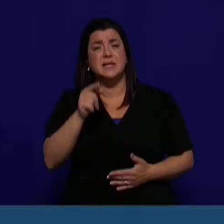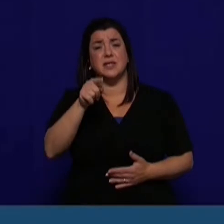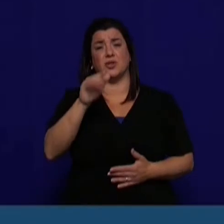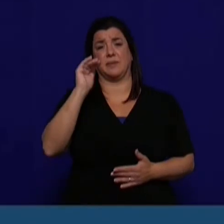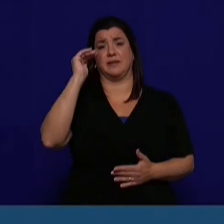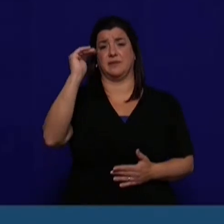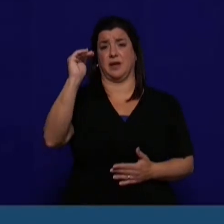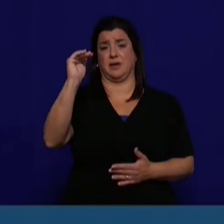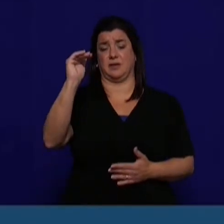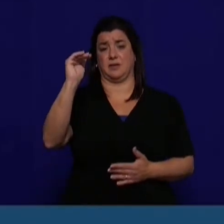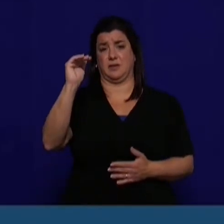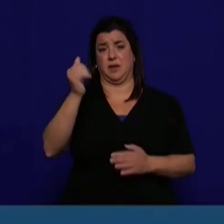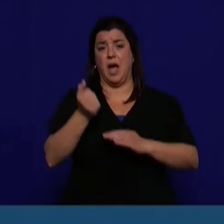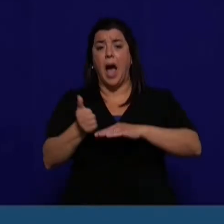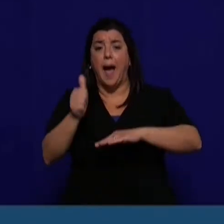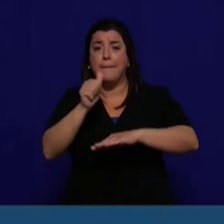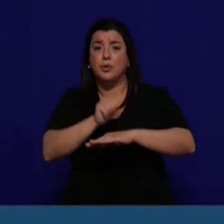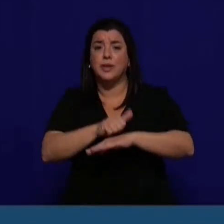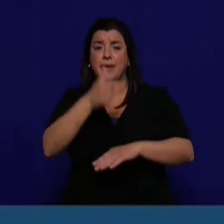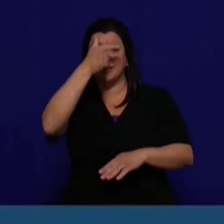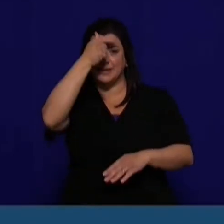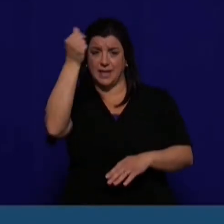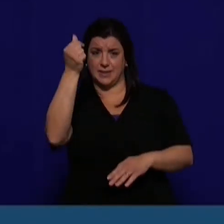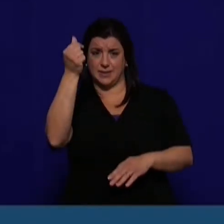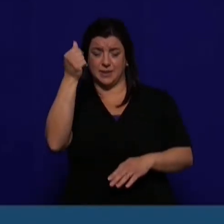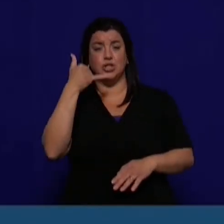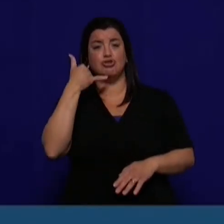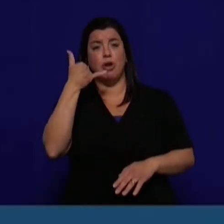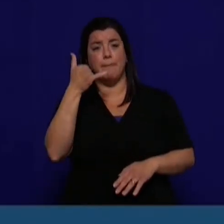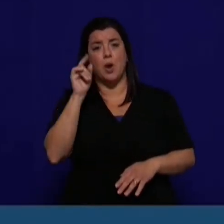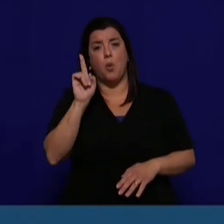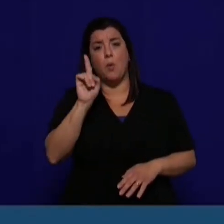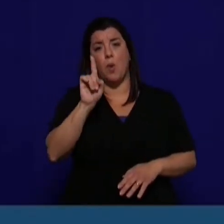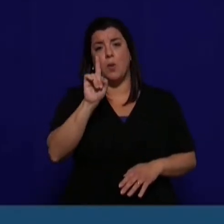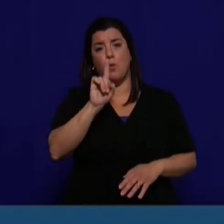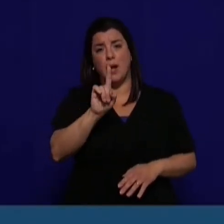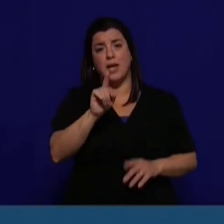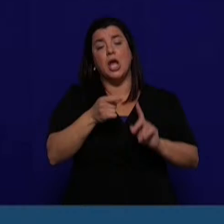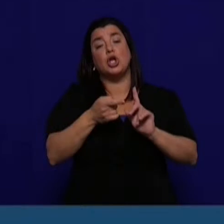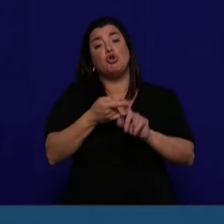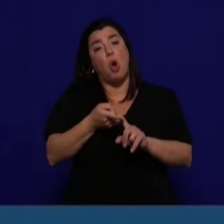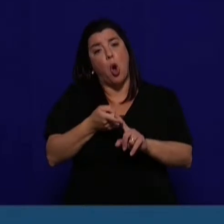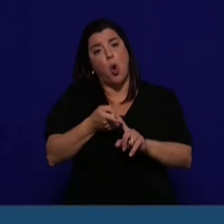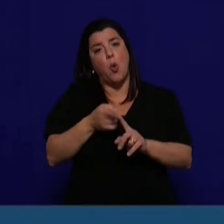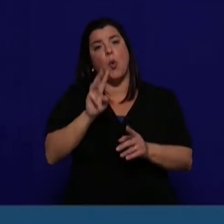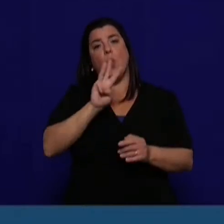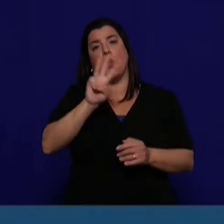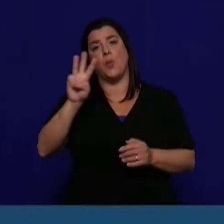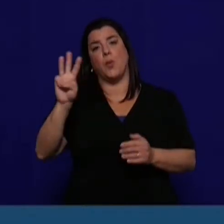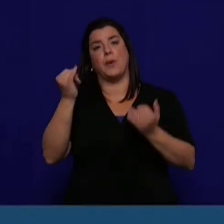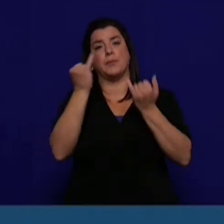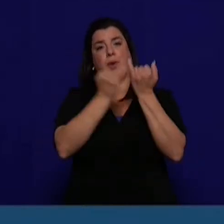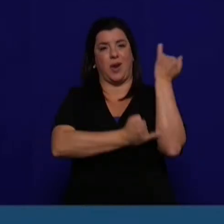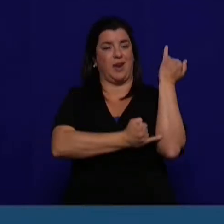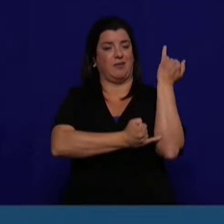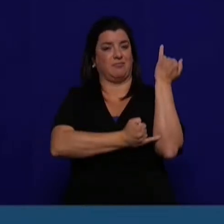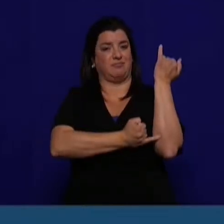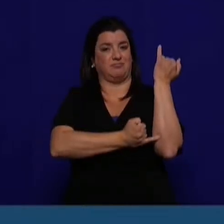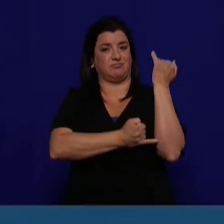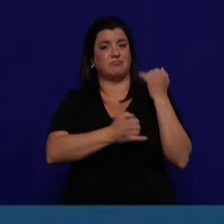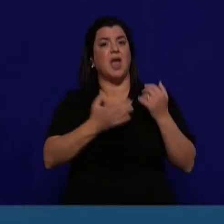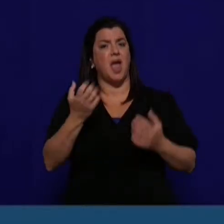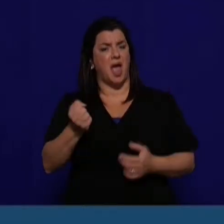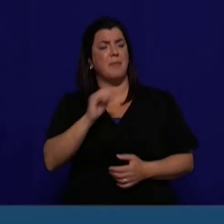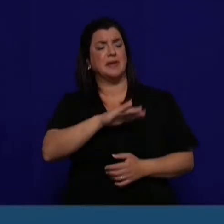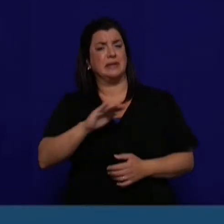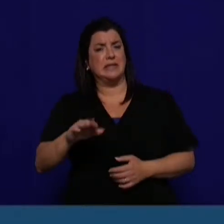u nibbukkjaw test jew bil-inċemplu 111 jew inkella nibbukkjaw fuq il-covidtest.gov.nt. Kellna l-fuq minn